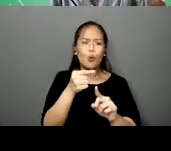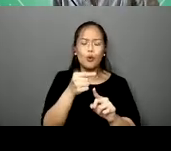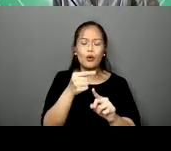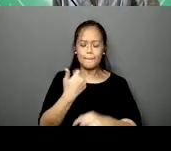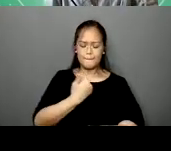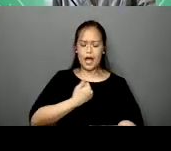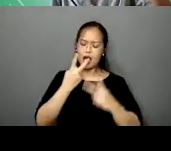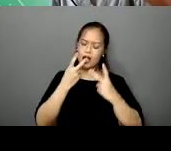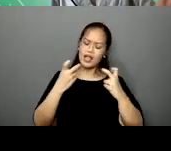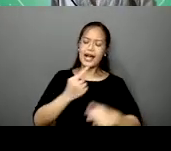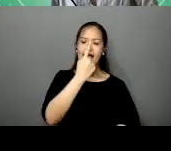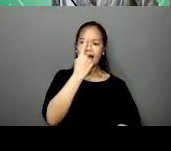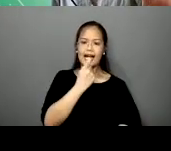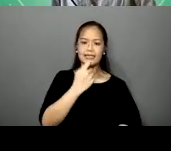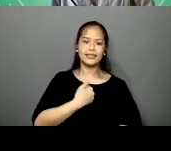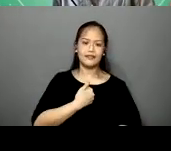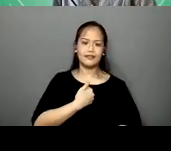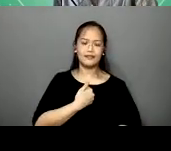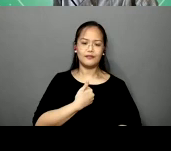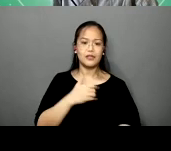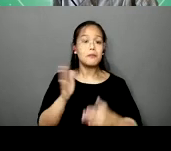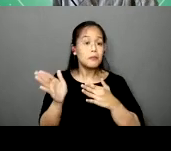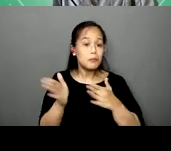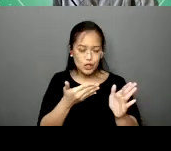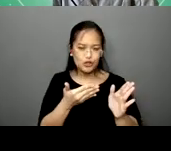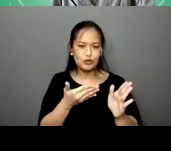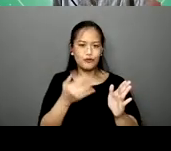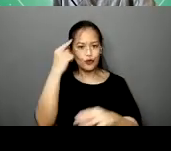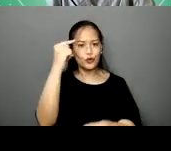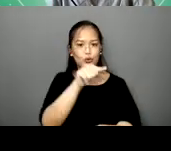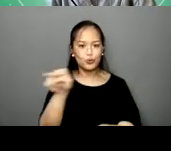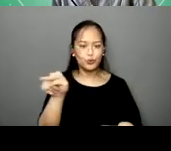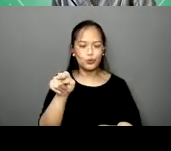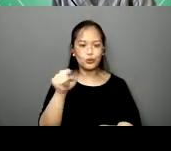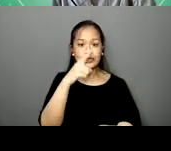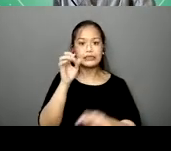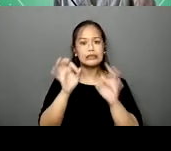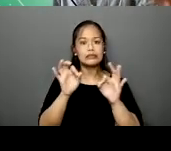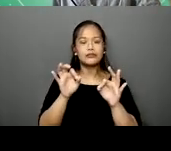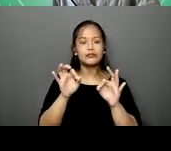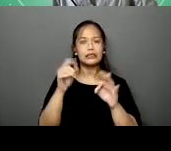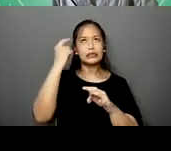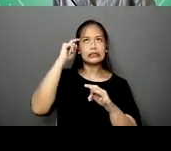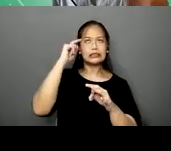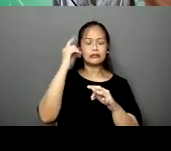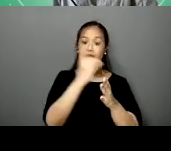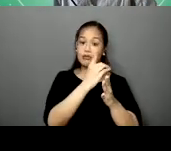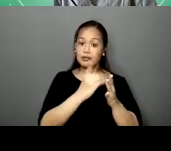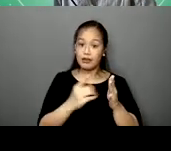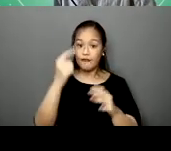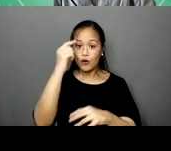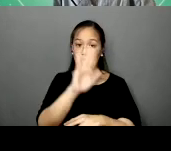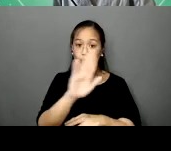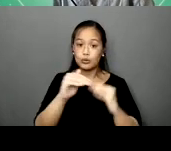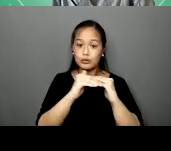questions. And this is in preparation because when you get to part 2 and we look at how we design for sustainability, you can actually apply some of these design